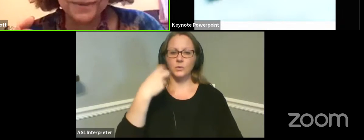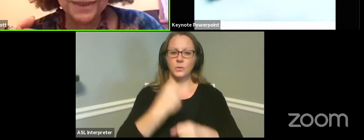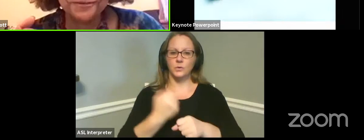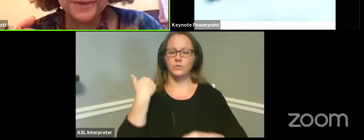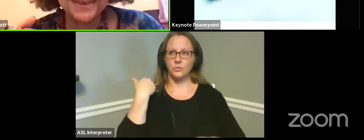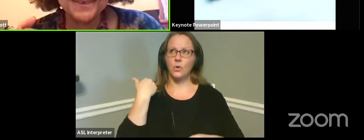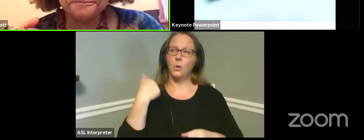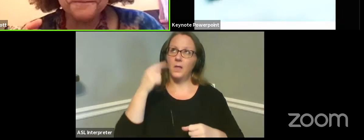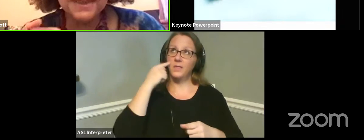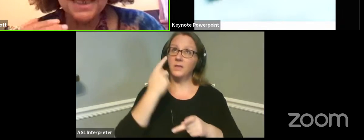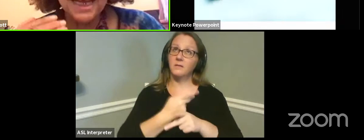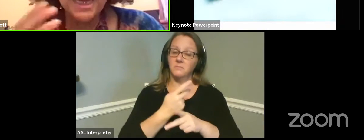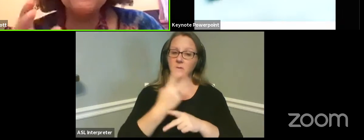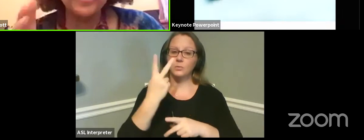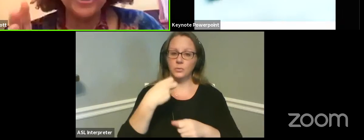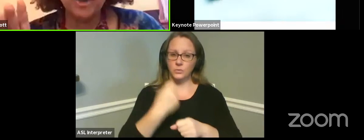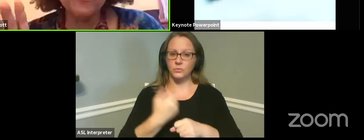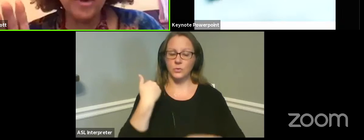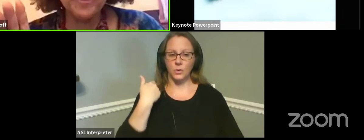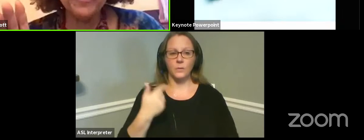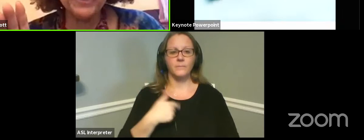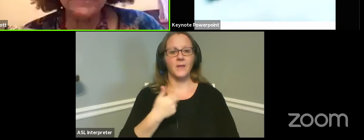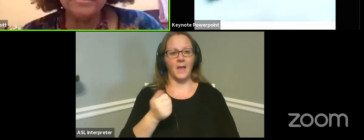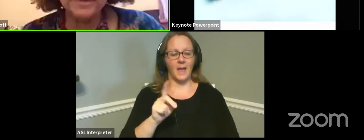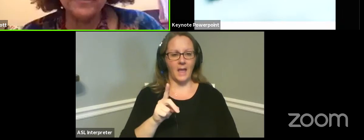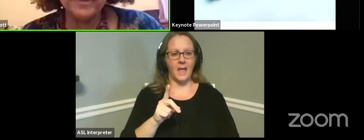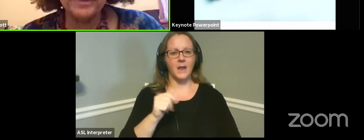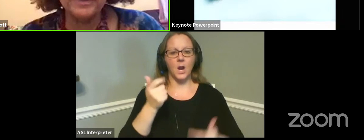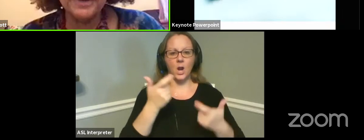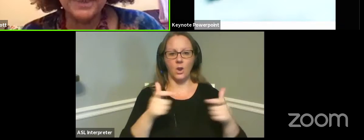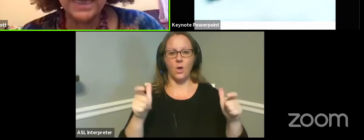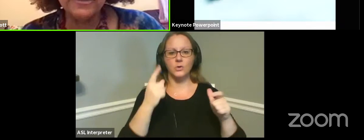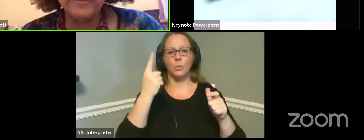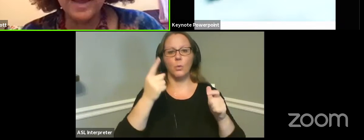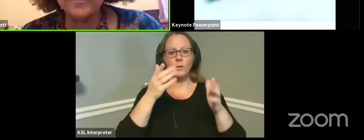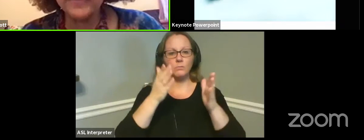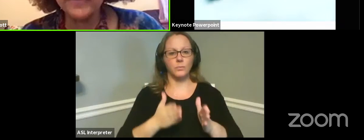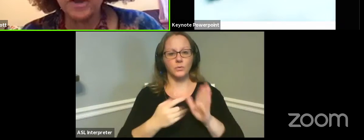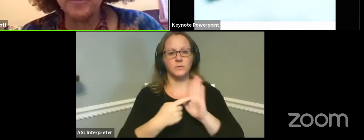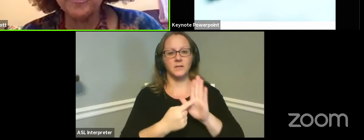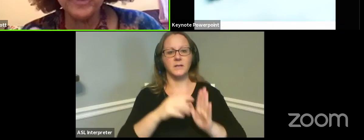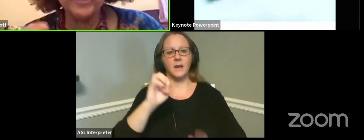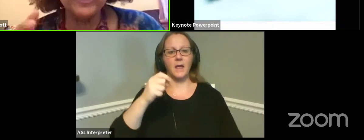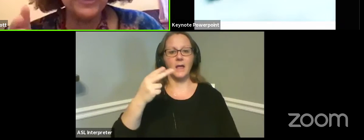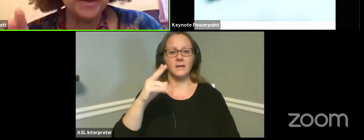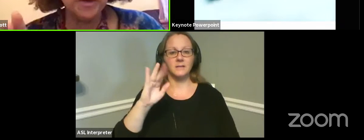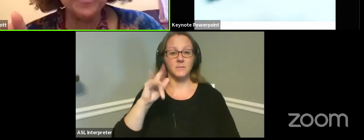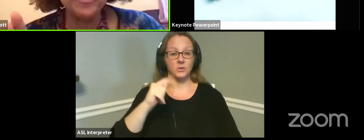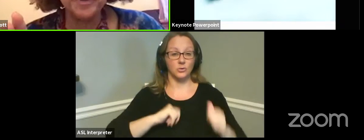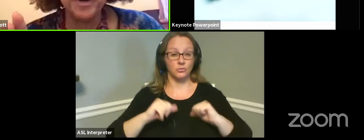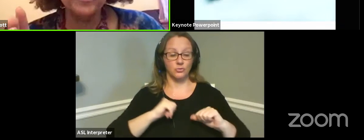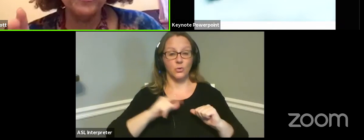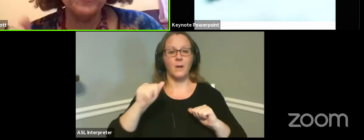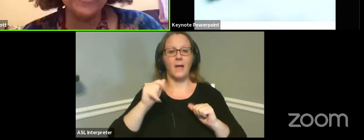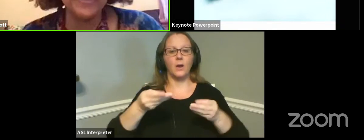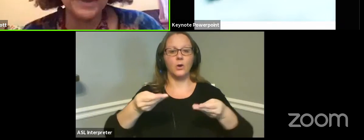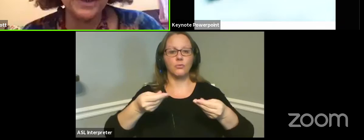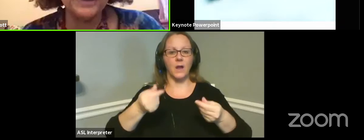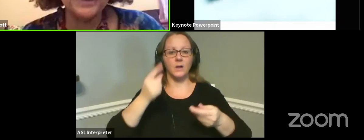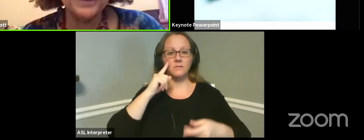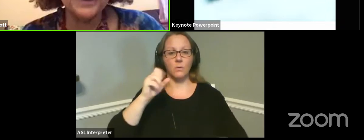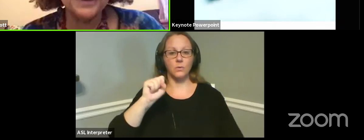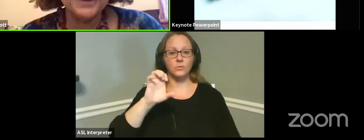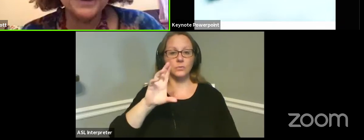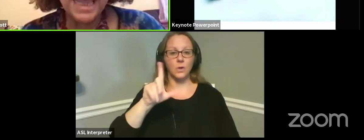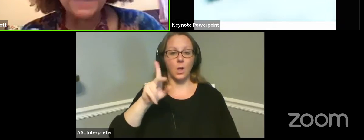By now, I believe, I had a very large one-person exhibition at Grounds for Sculpture, which is a sculpture park in New